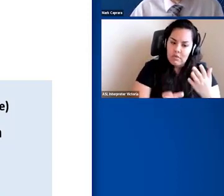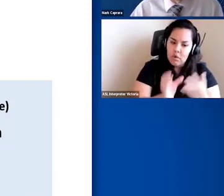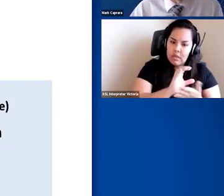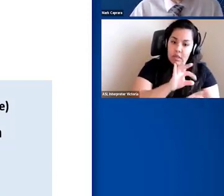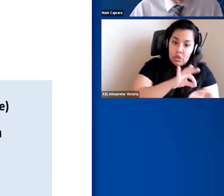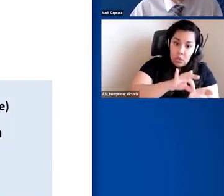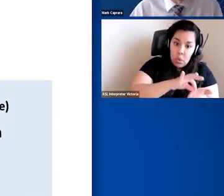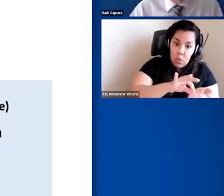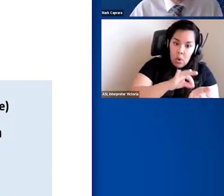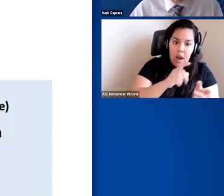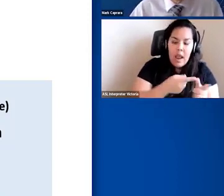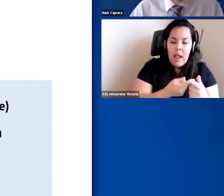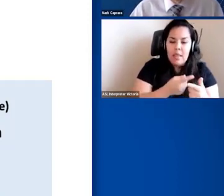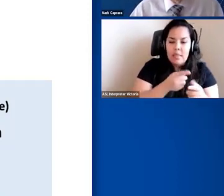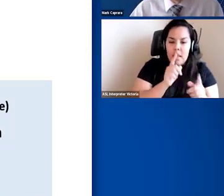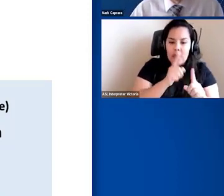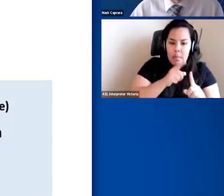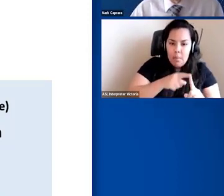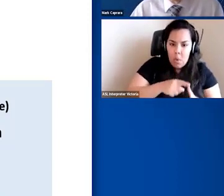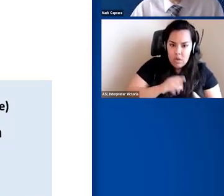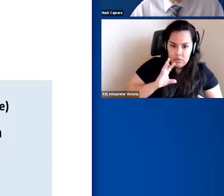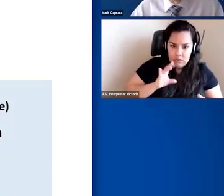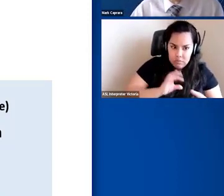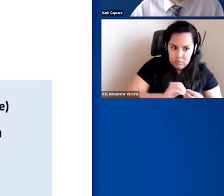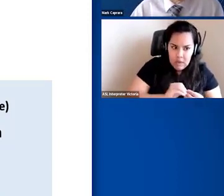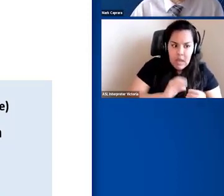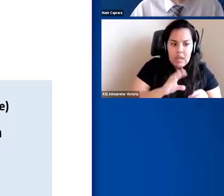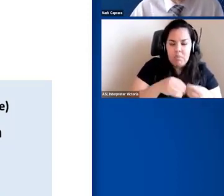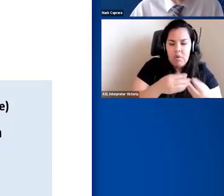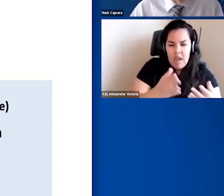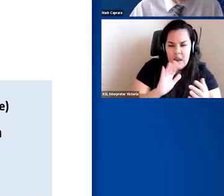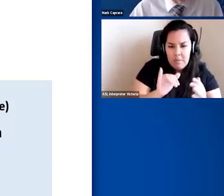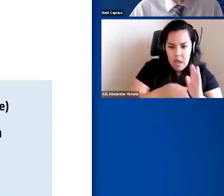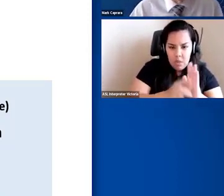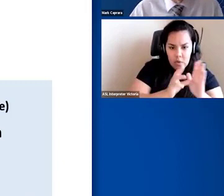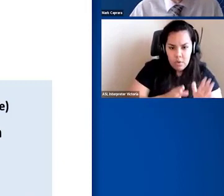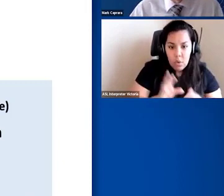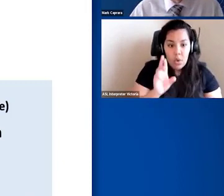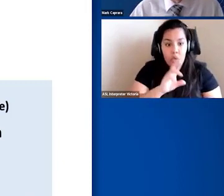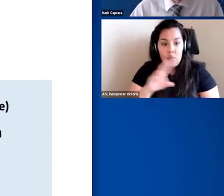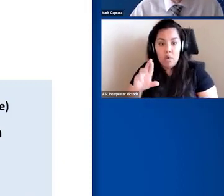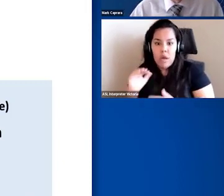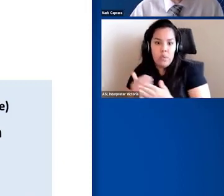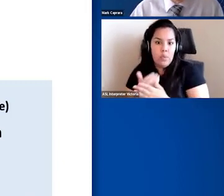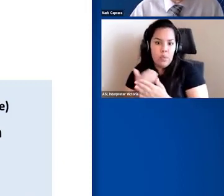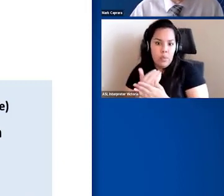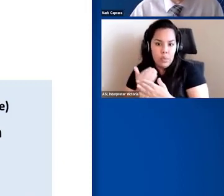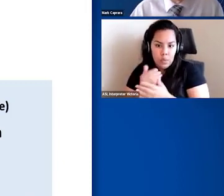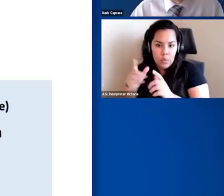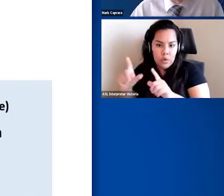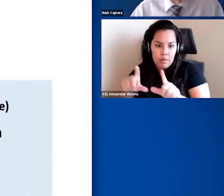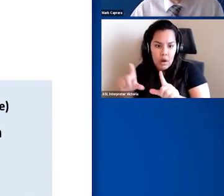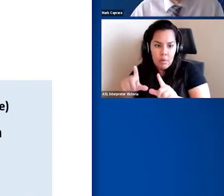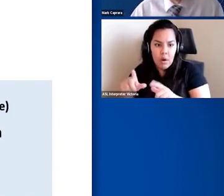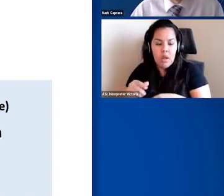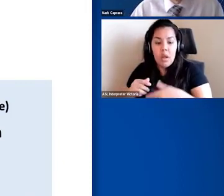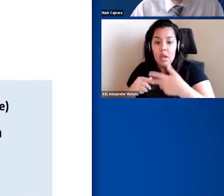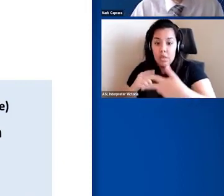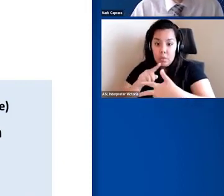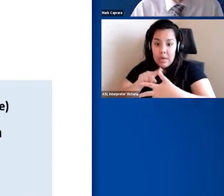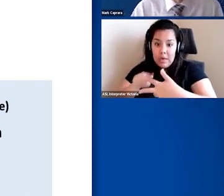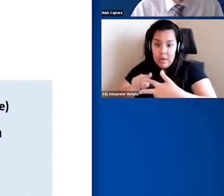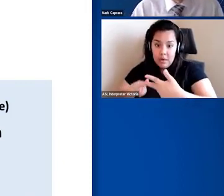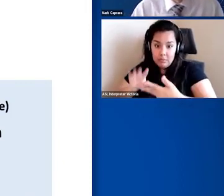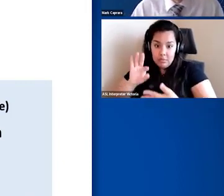are provided by the reviewer. On the right is the new framework. The criteria organized in 3 factors, as I mentioned